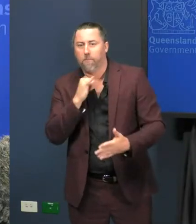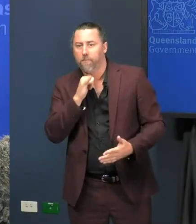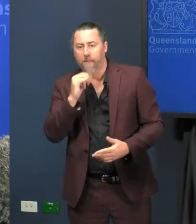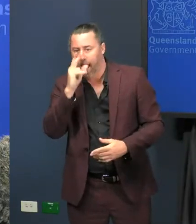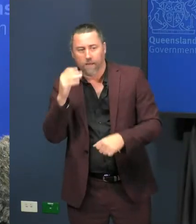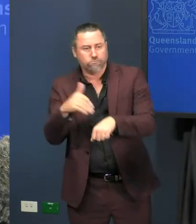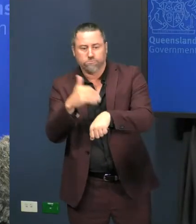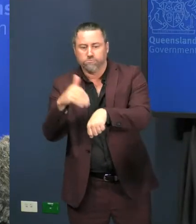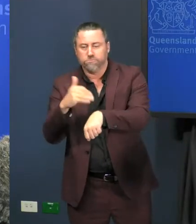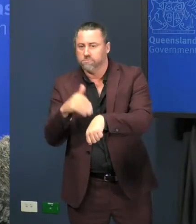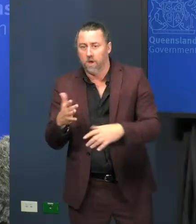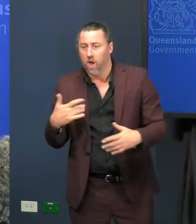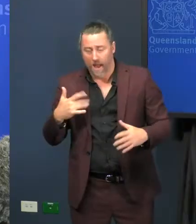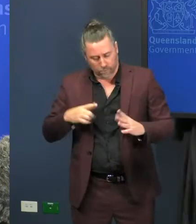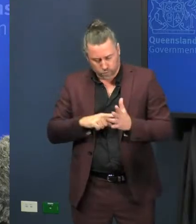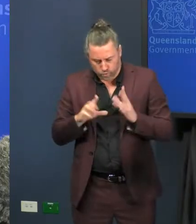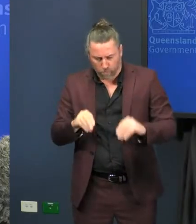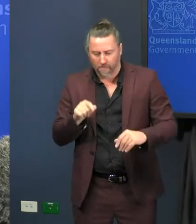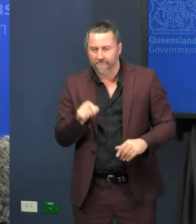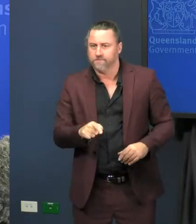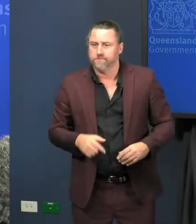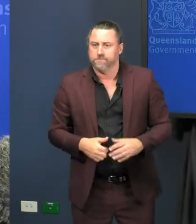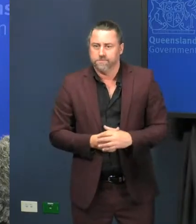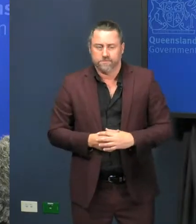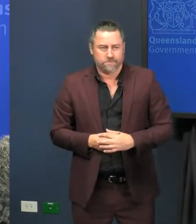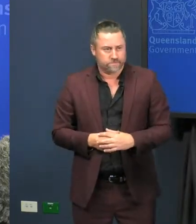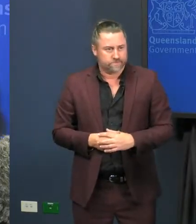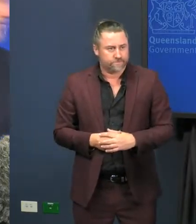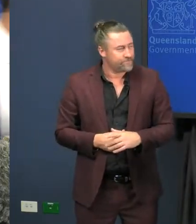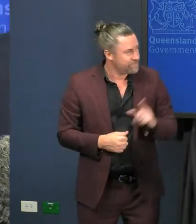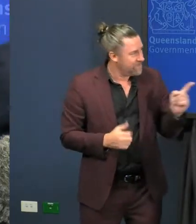have fewer victims in this state.